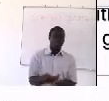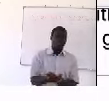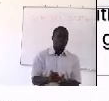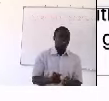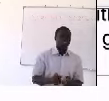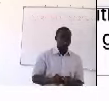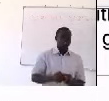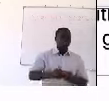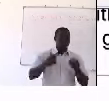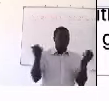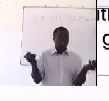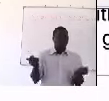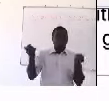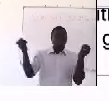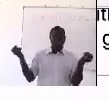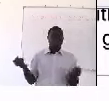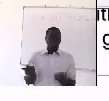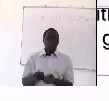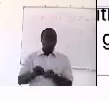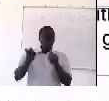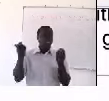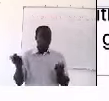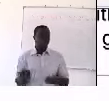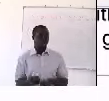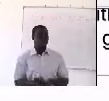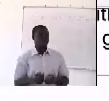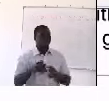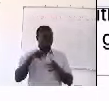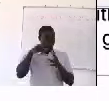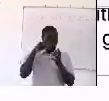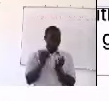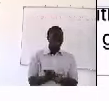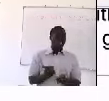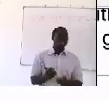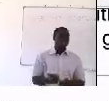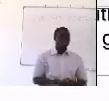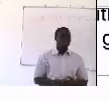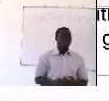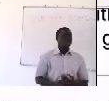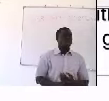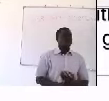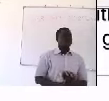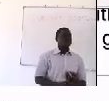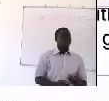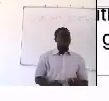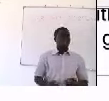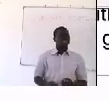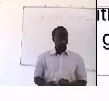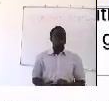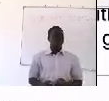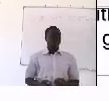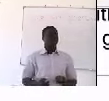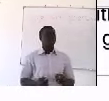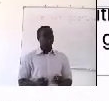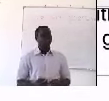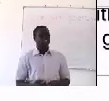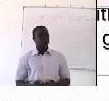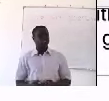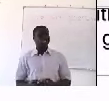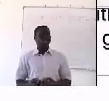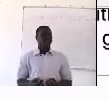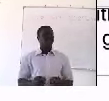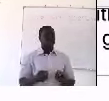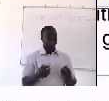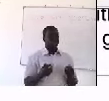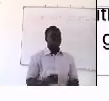inhibit effectors. Inhibit, that means to hinder, or it to stimulate, it causes it to rise up or to hinder